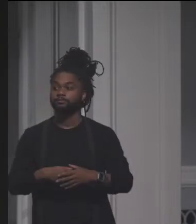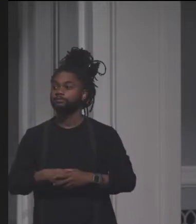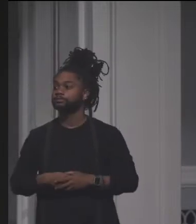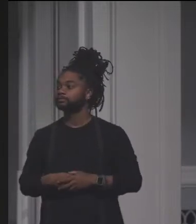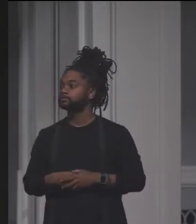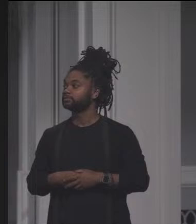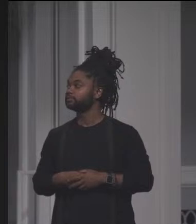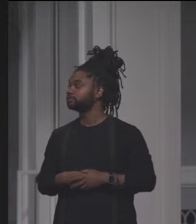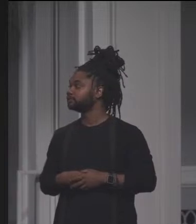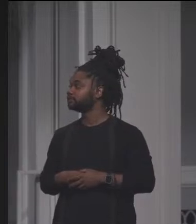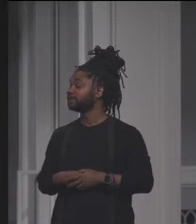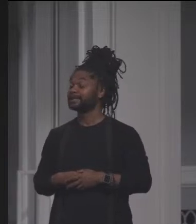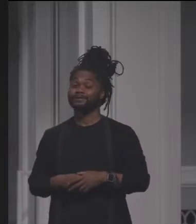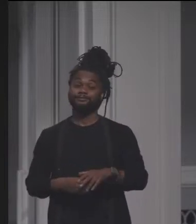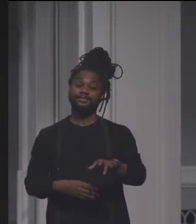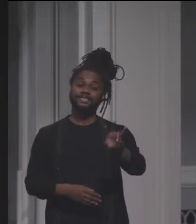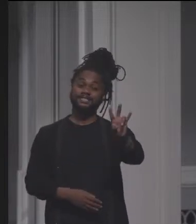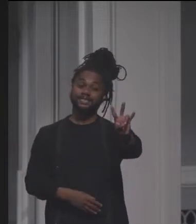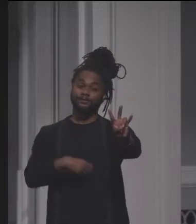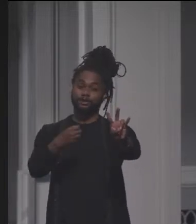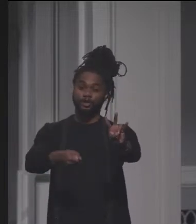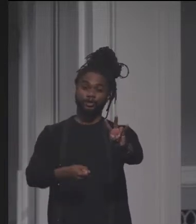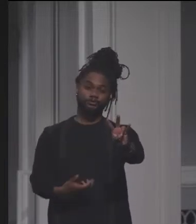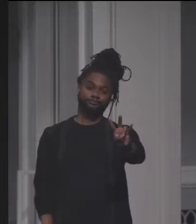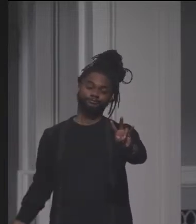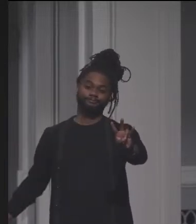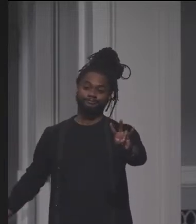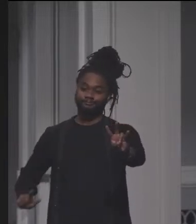then it's 7 years for you.